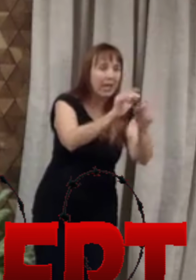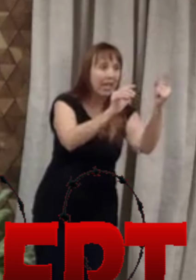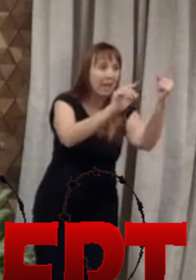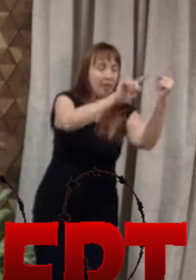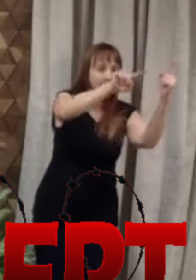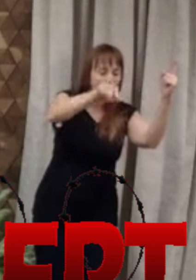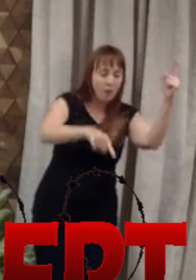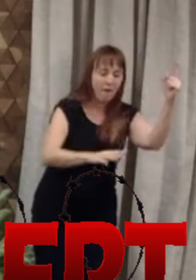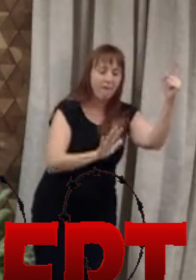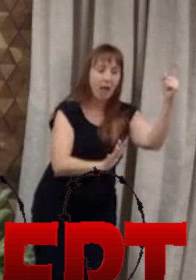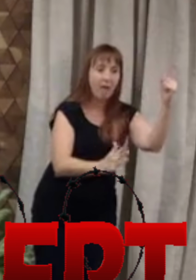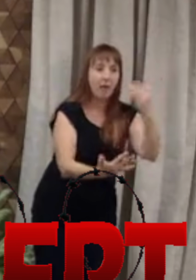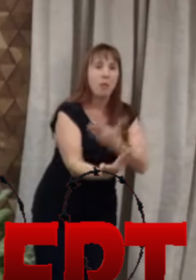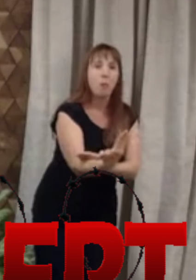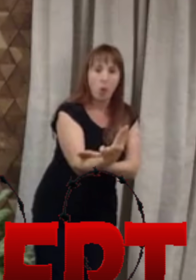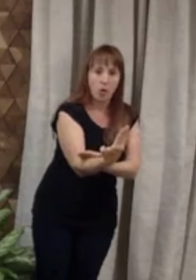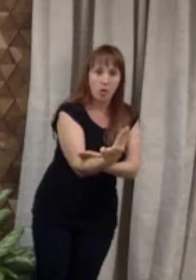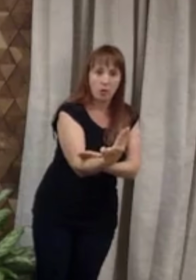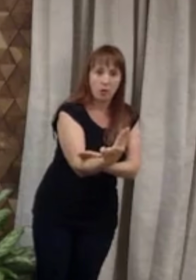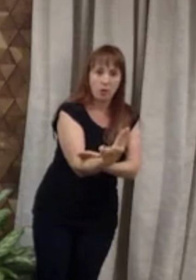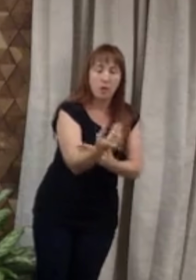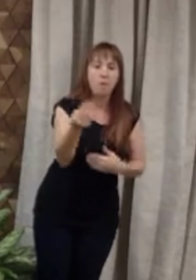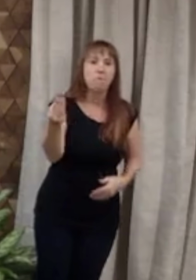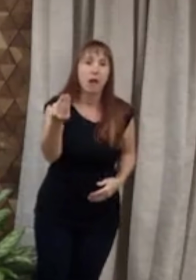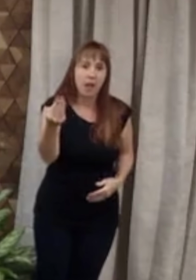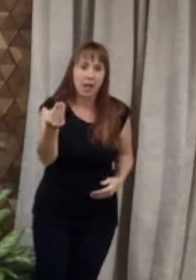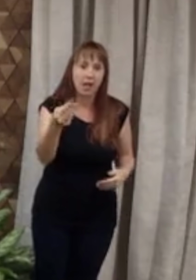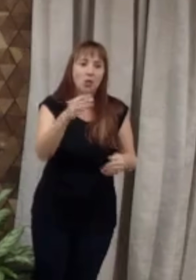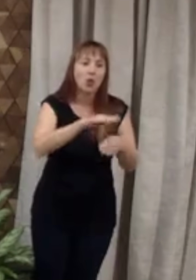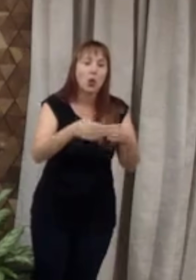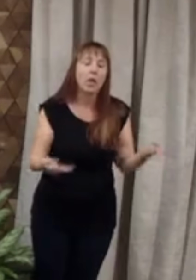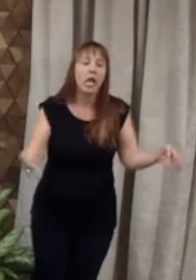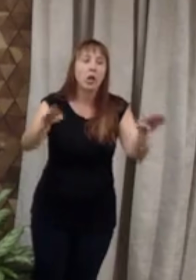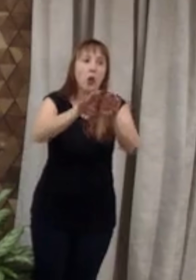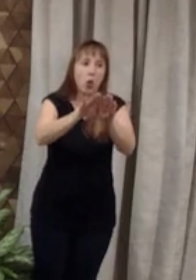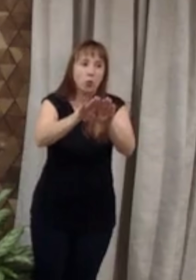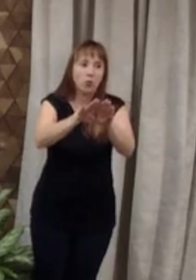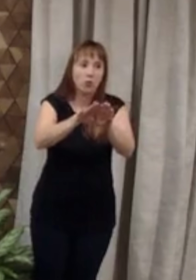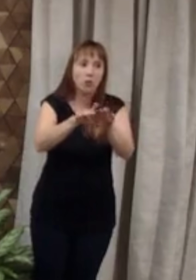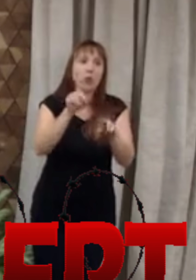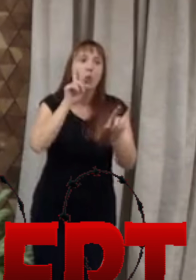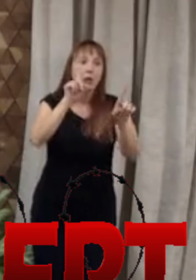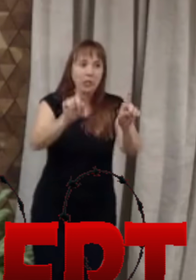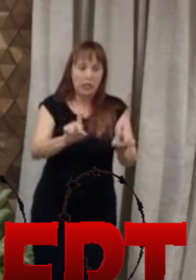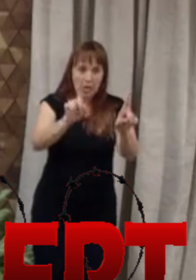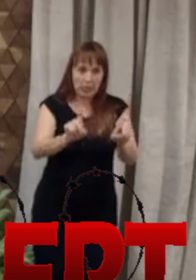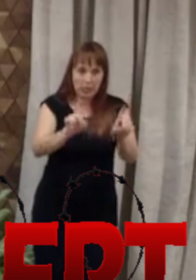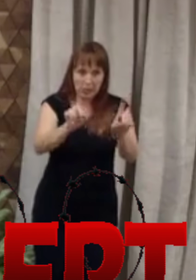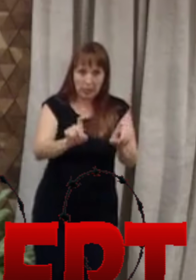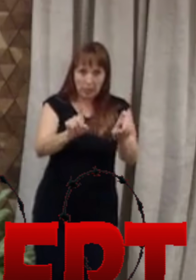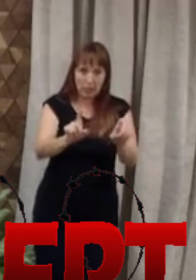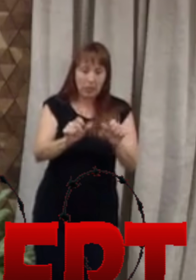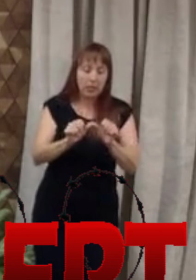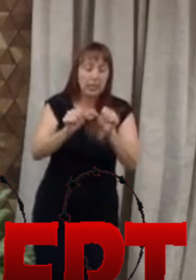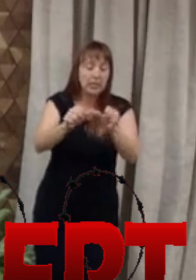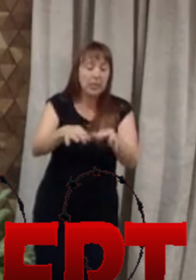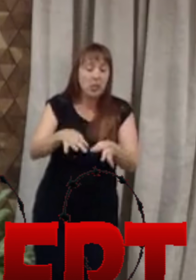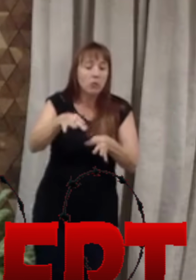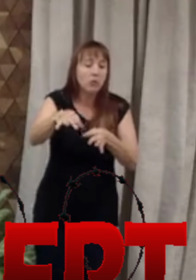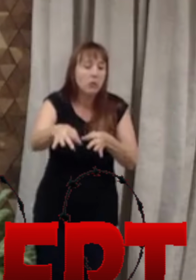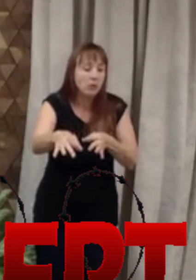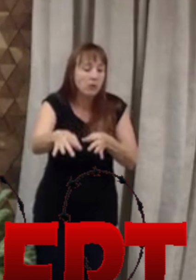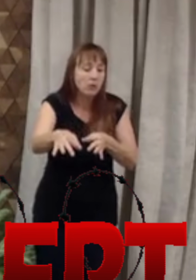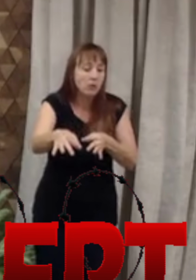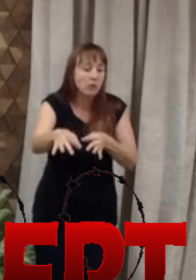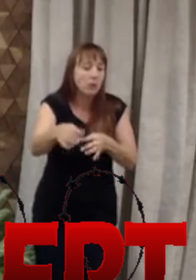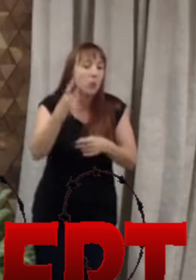until 0500 on Monday. This is a trial, a test period. It may be extended to the duration